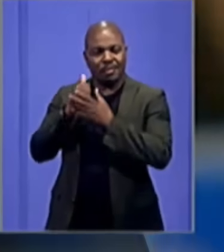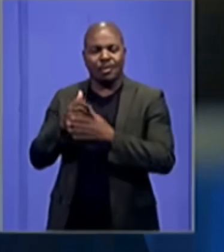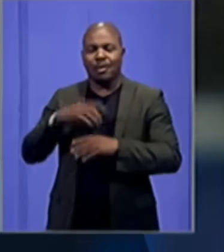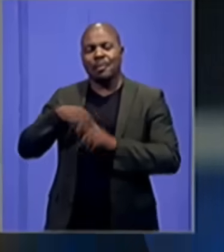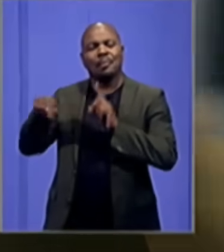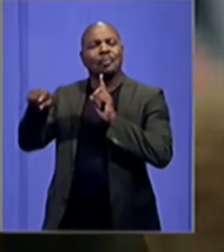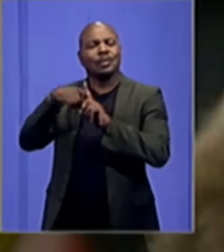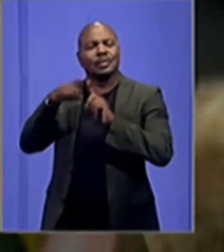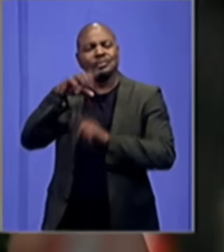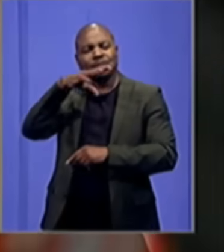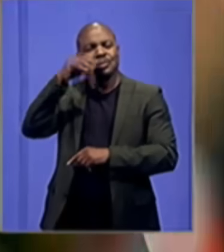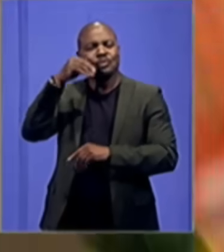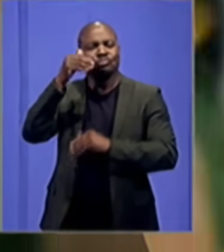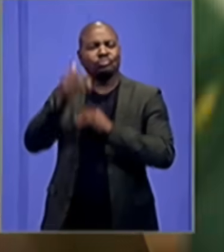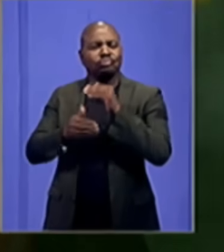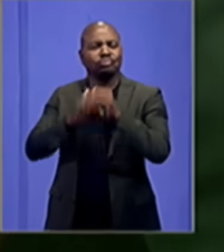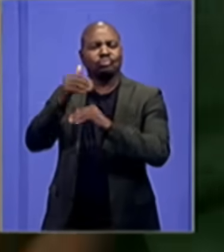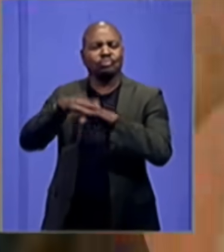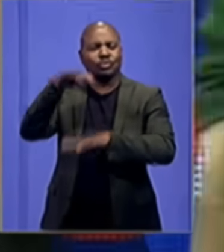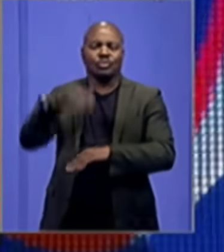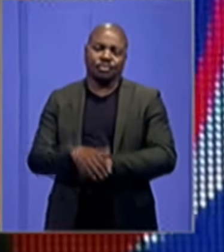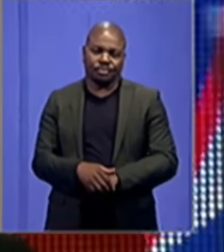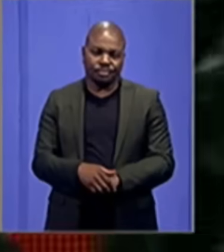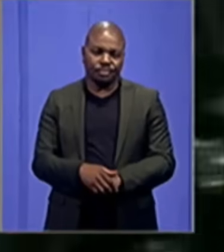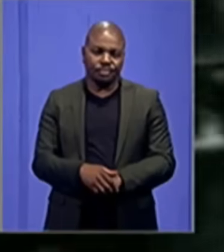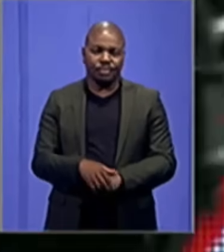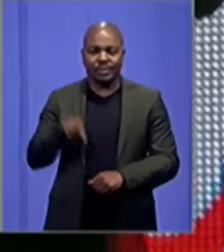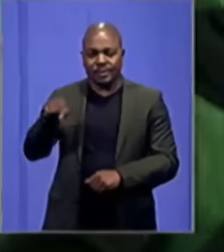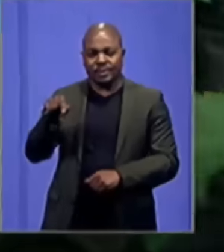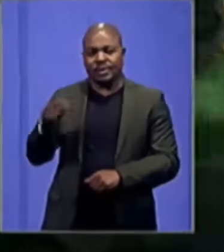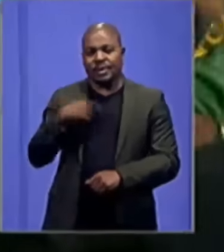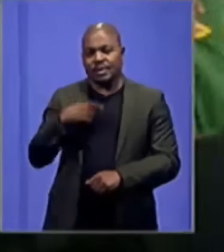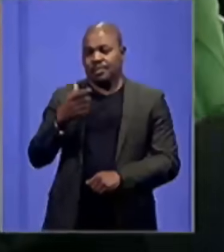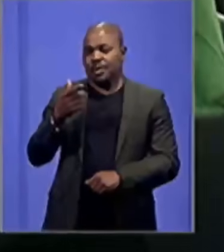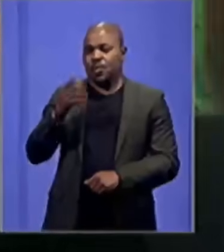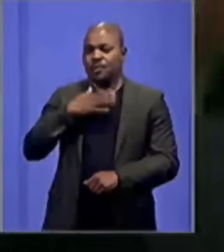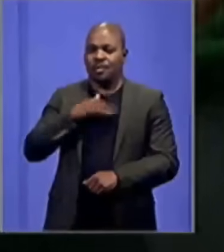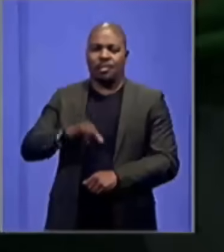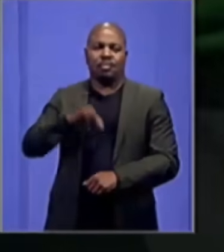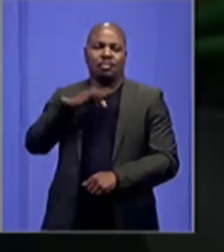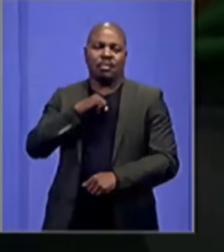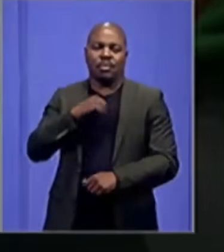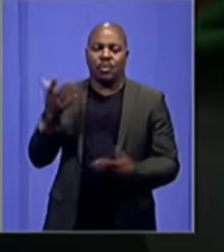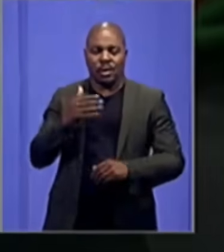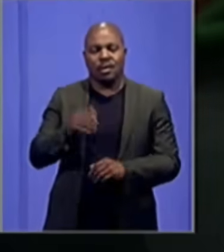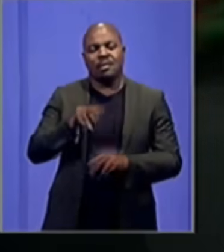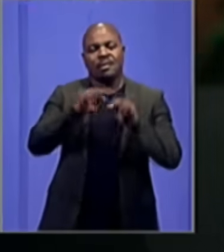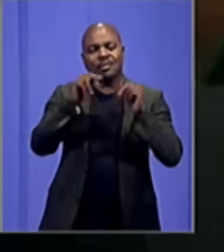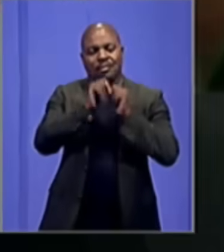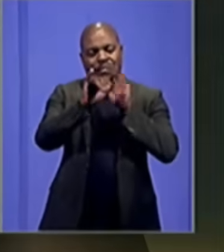spirit that extends beyond the field of play. It's about instilling a sense of pride in our national